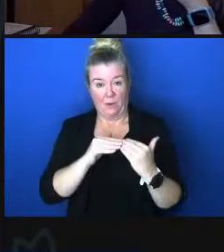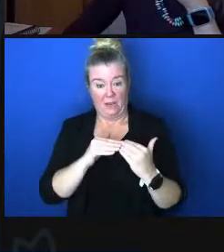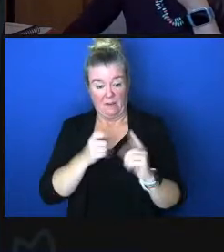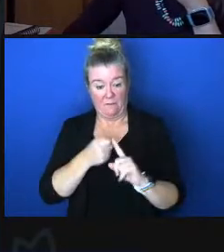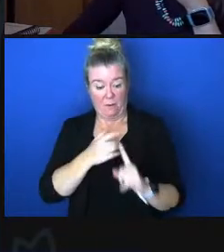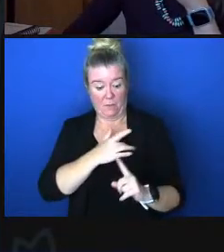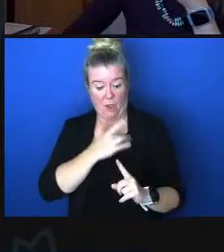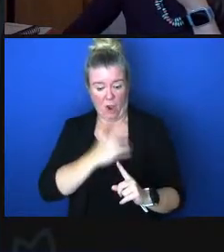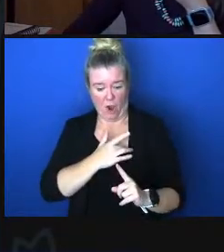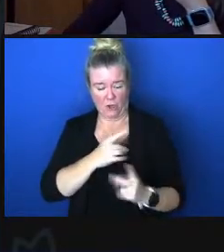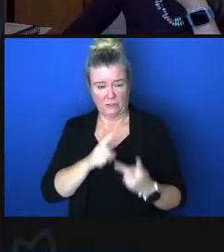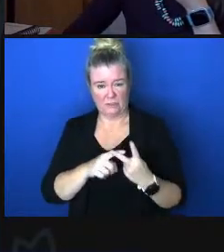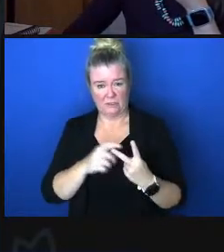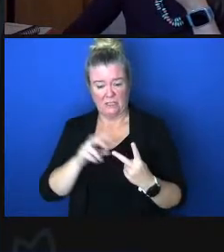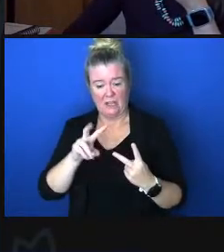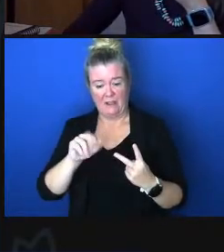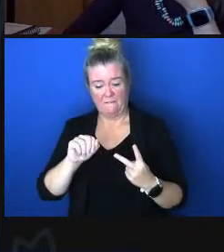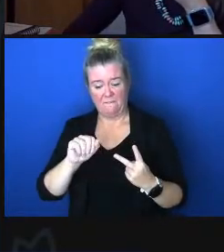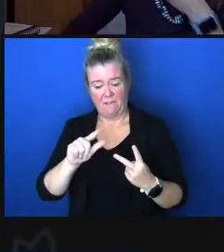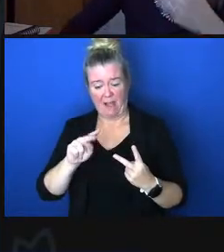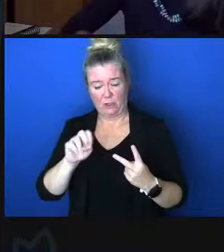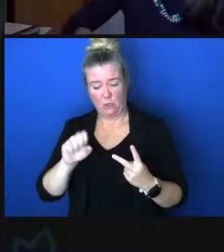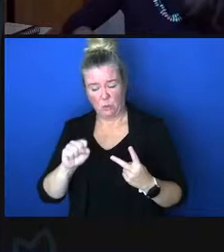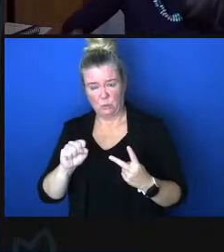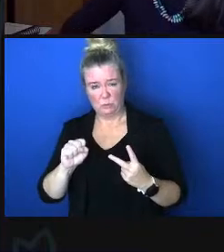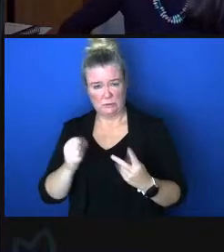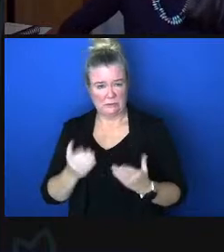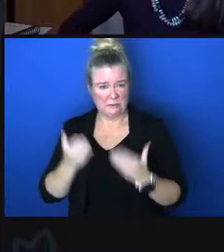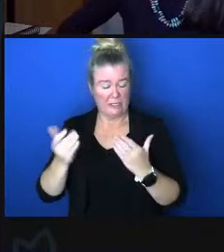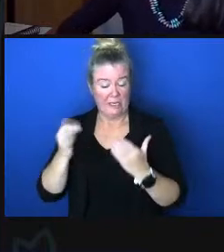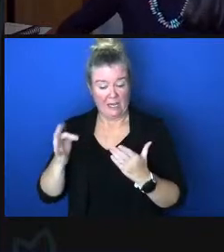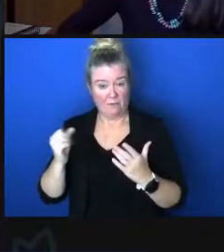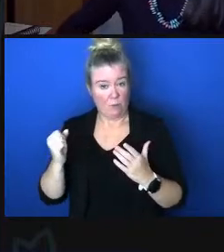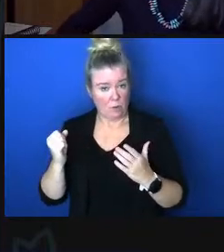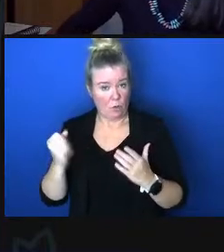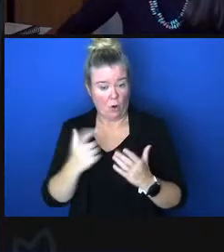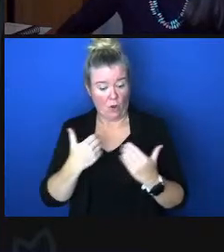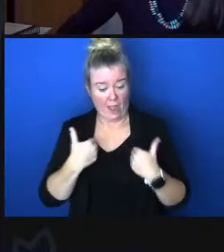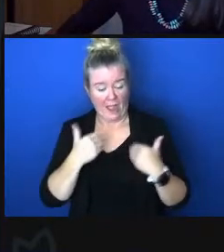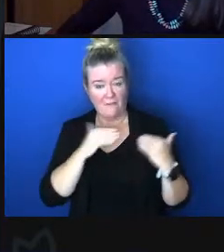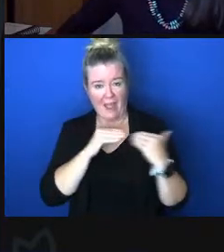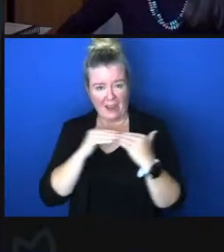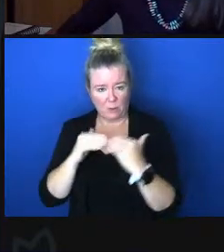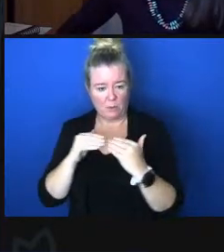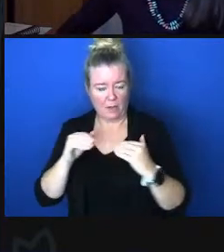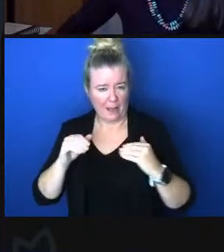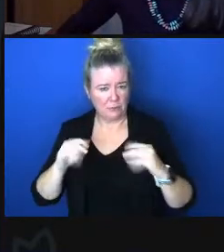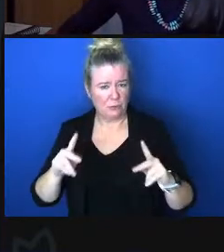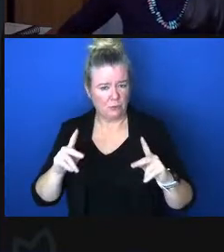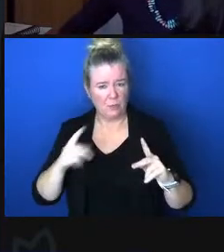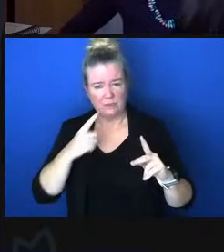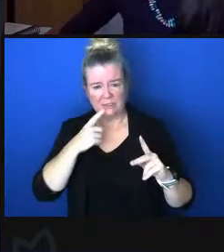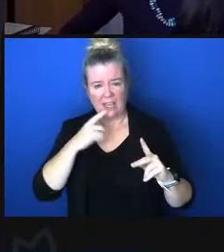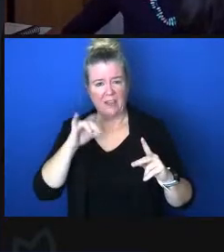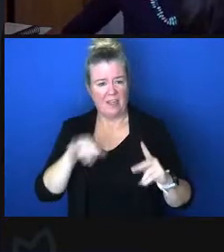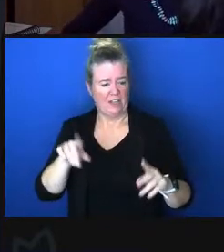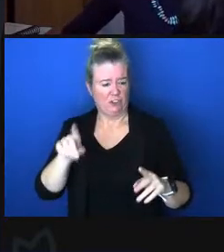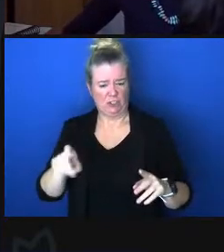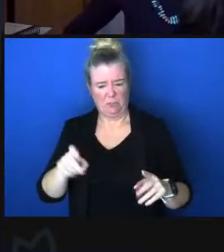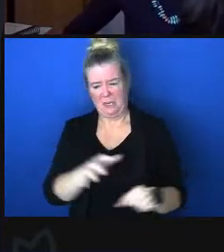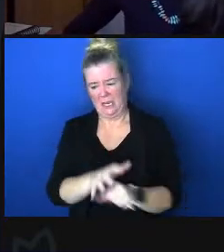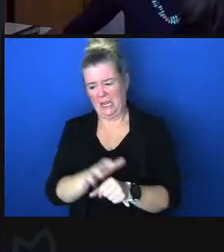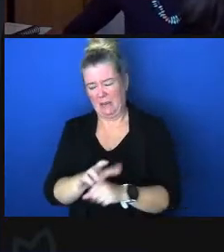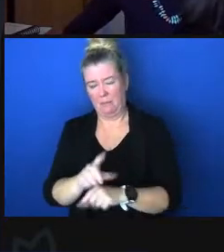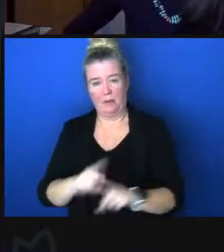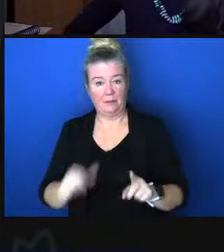a values proposition that if we all have equitable opportunity, we say that that should be it, but